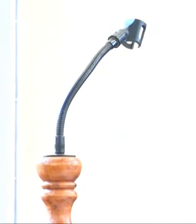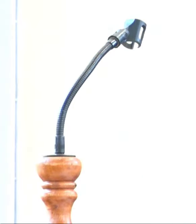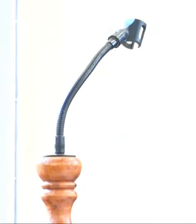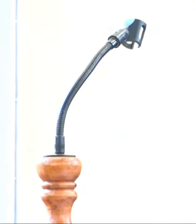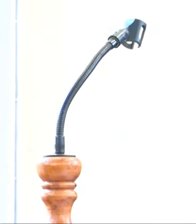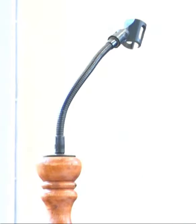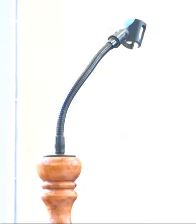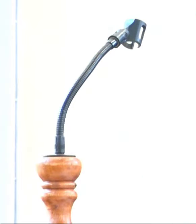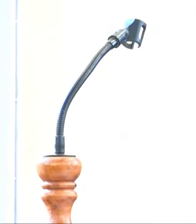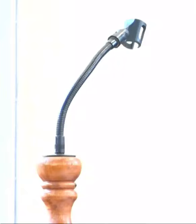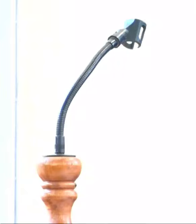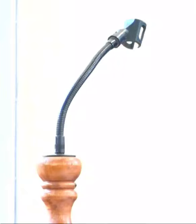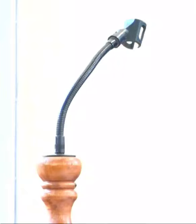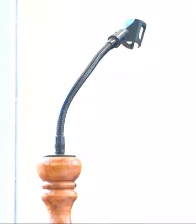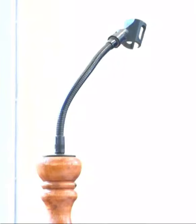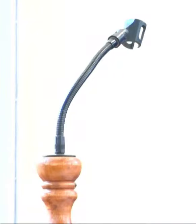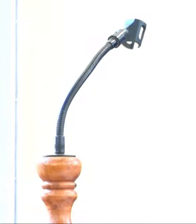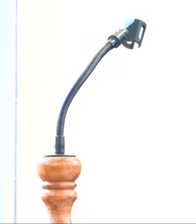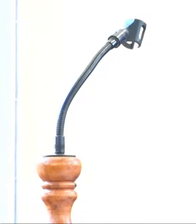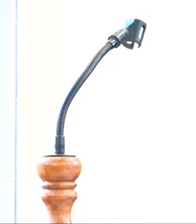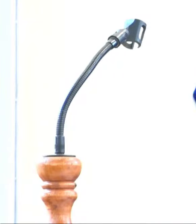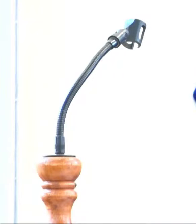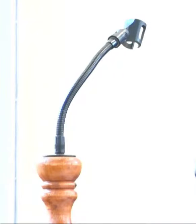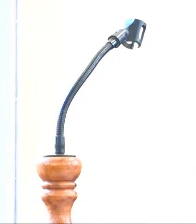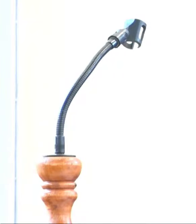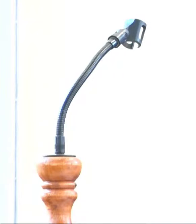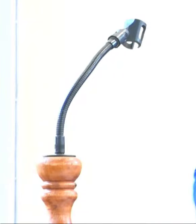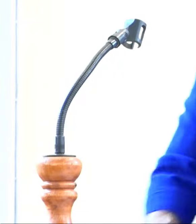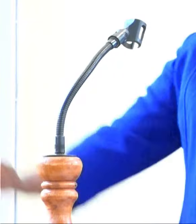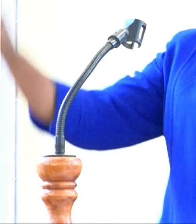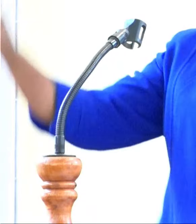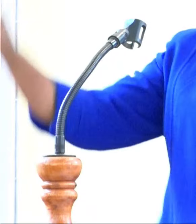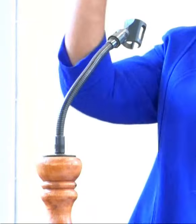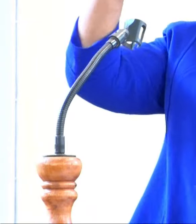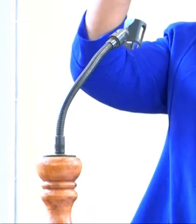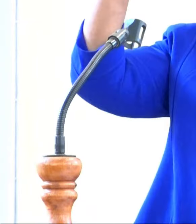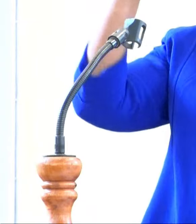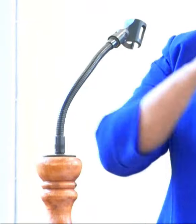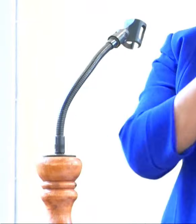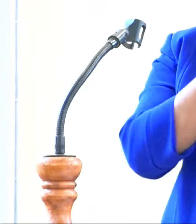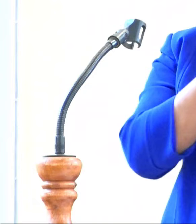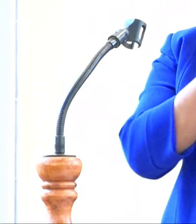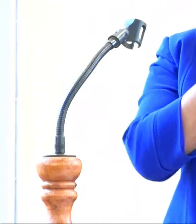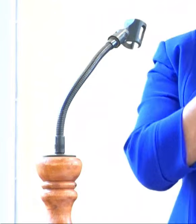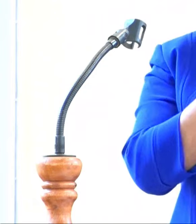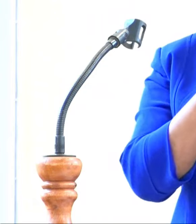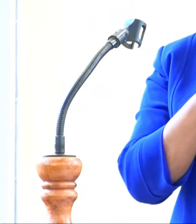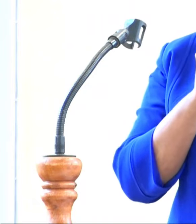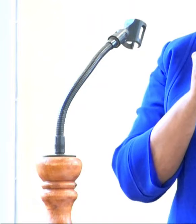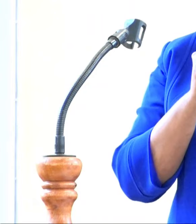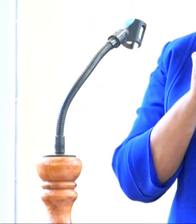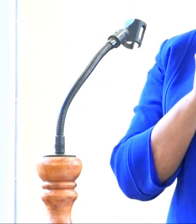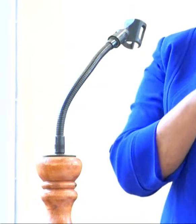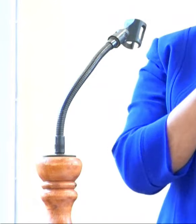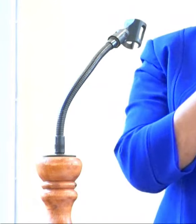mvua. God, we pray for rains that you may give. And then, our God who is so faithful, saa sita ya